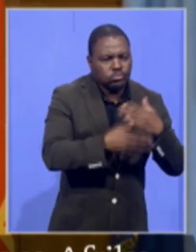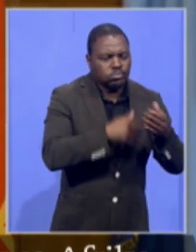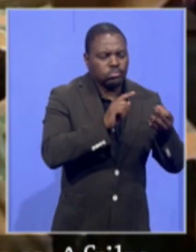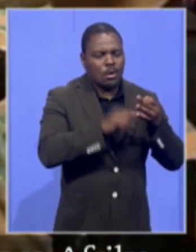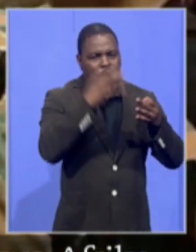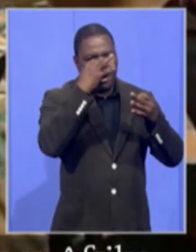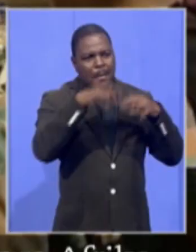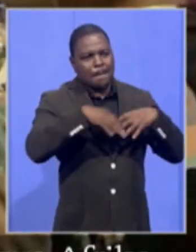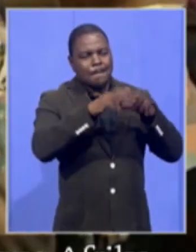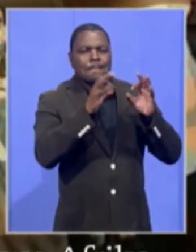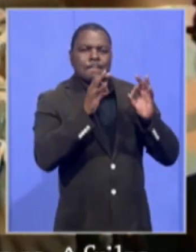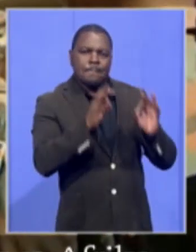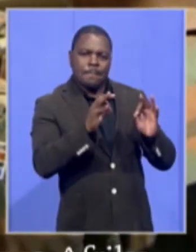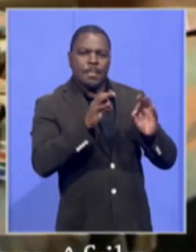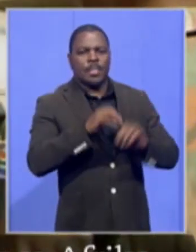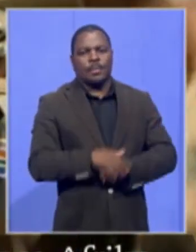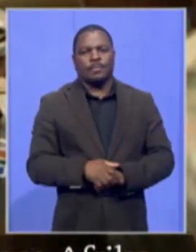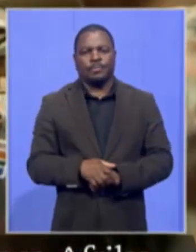stable government.